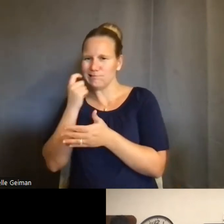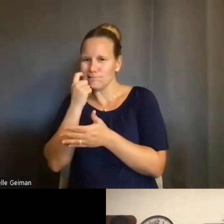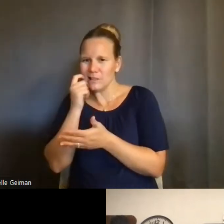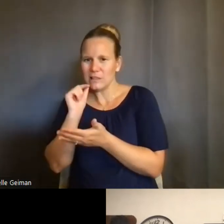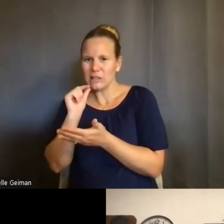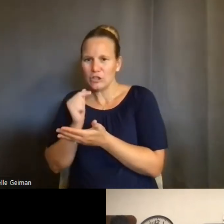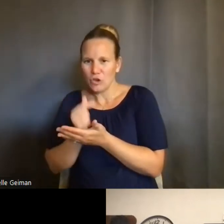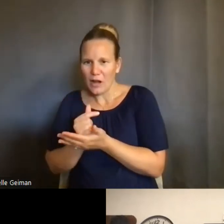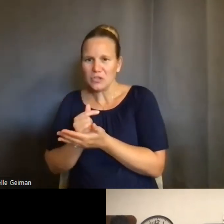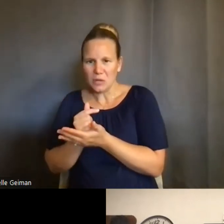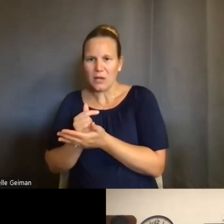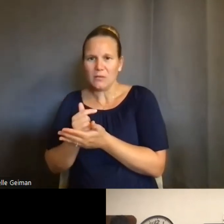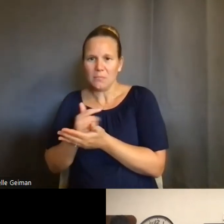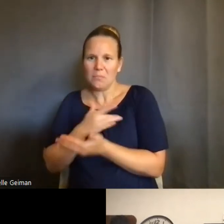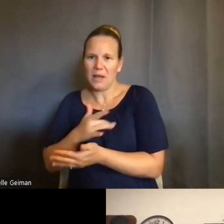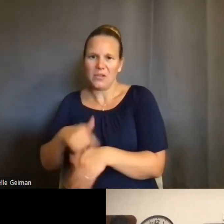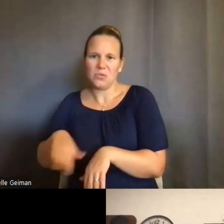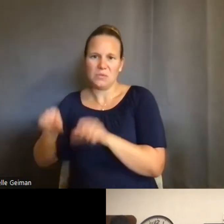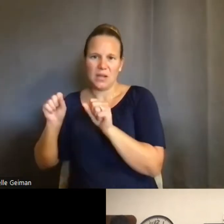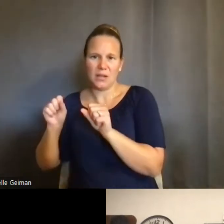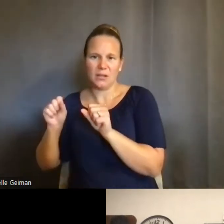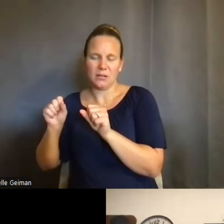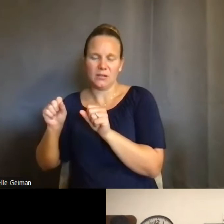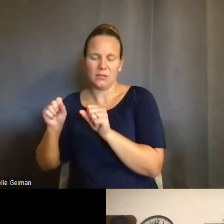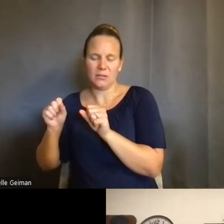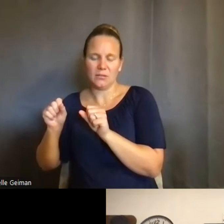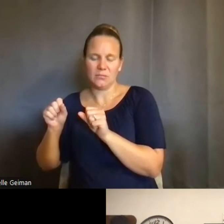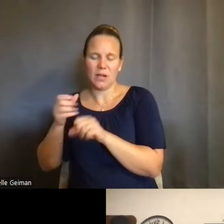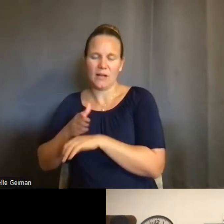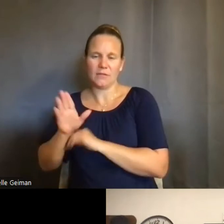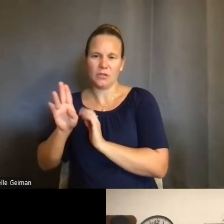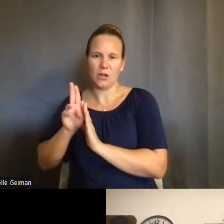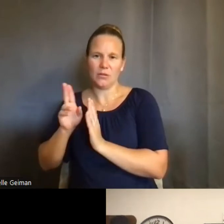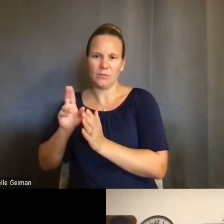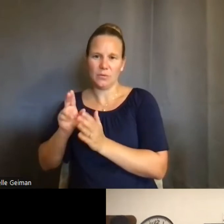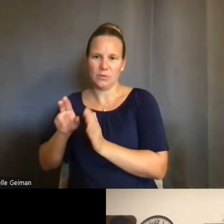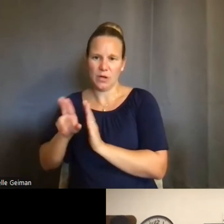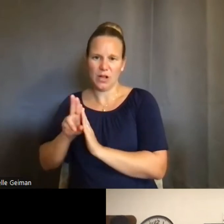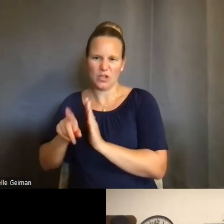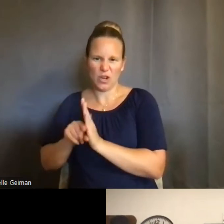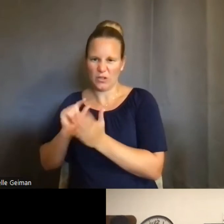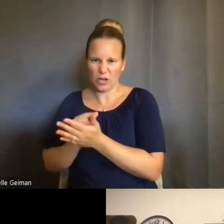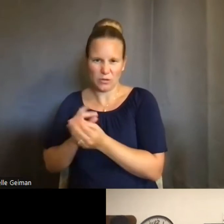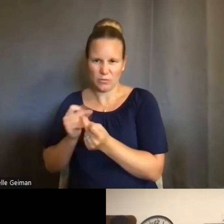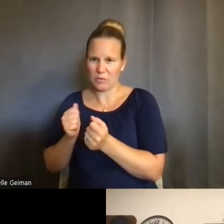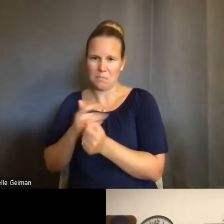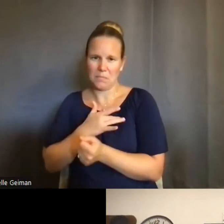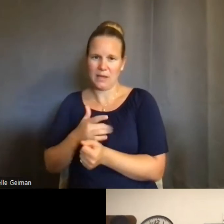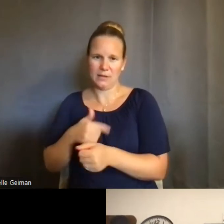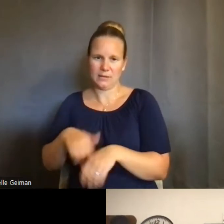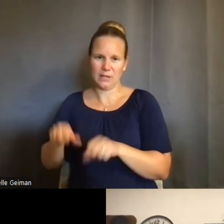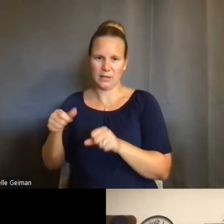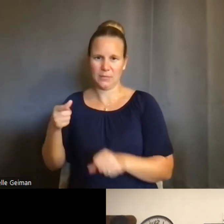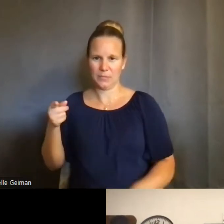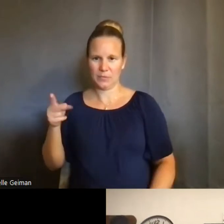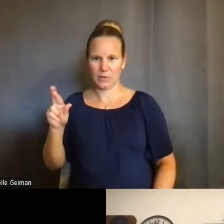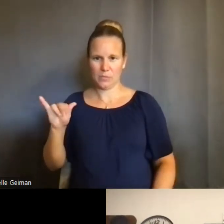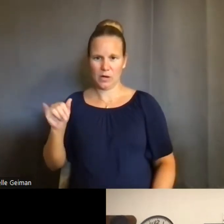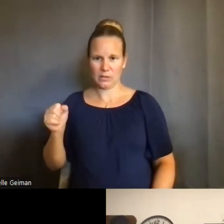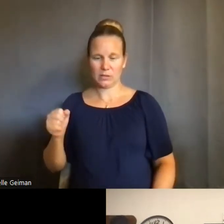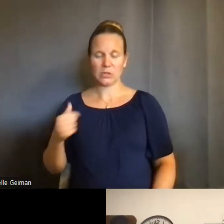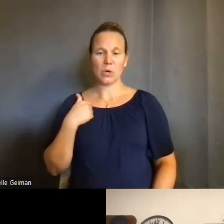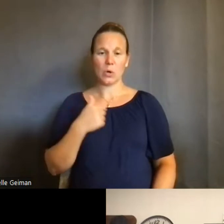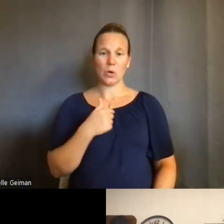they graduate from their undergrad. Thank you very much. That's excellent information. We like to get technical in here when we